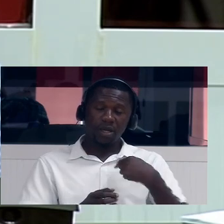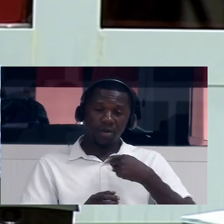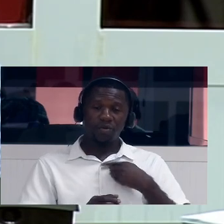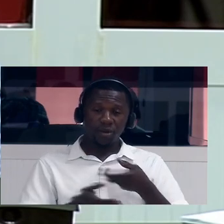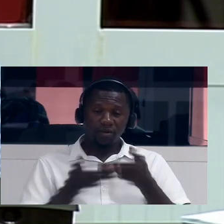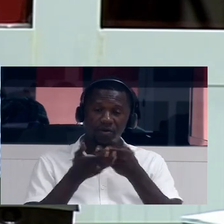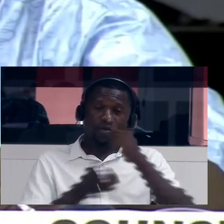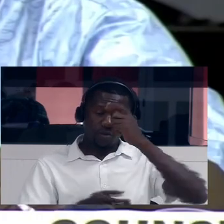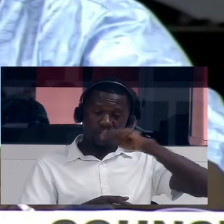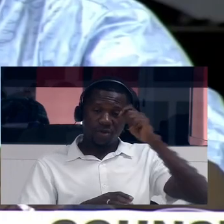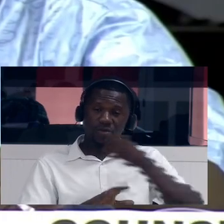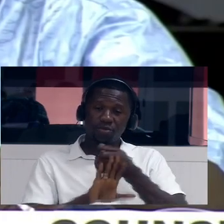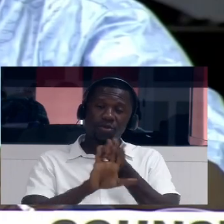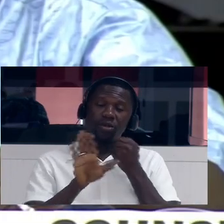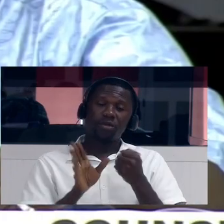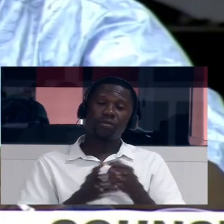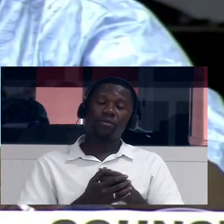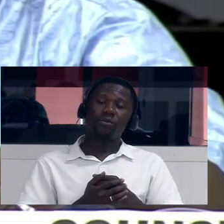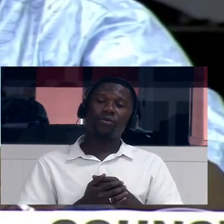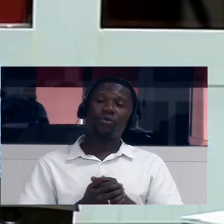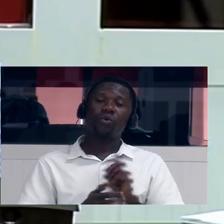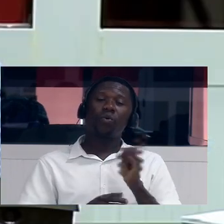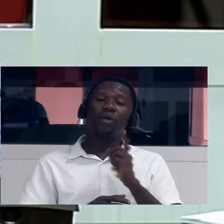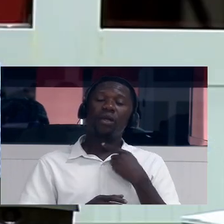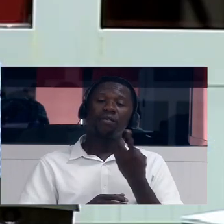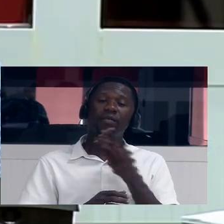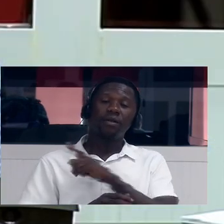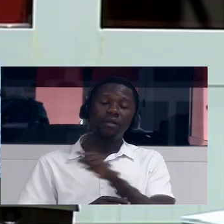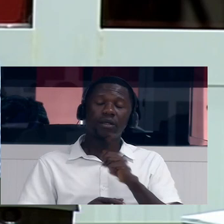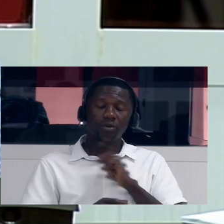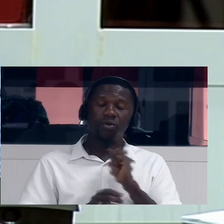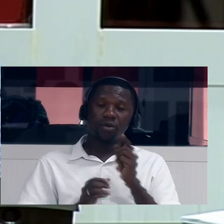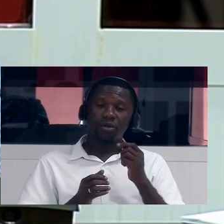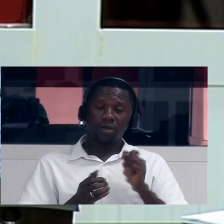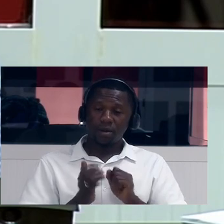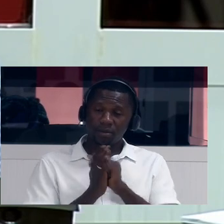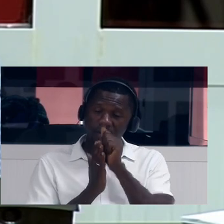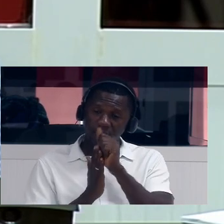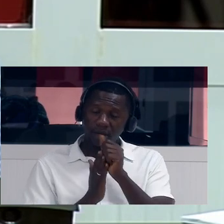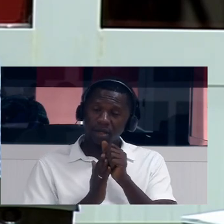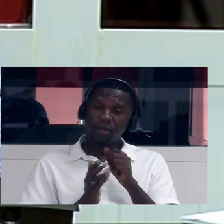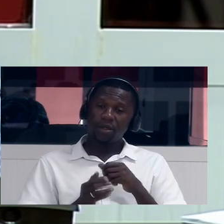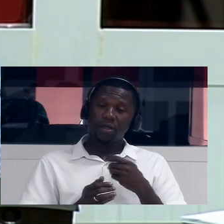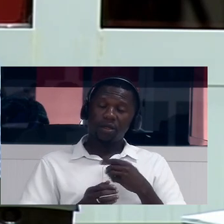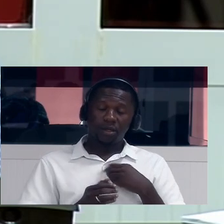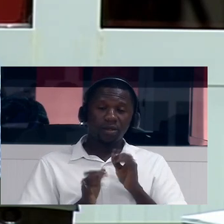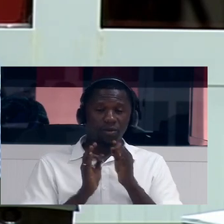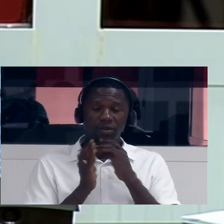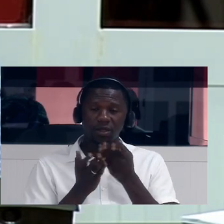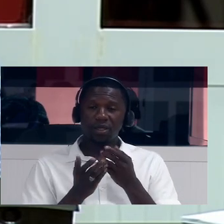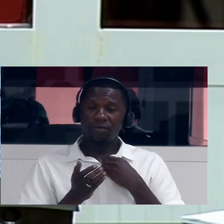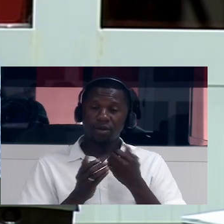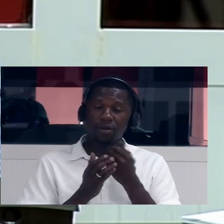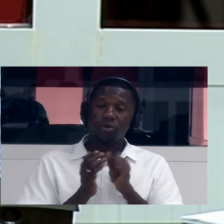said that. What if they did not apply? What would you do? That's what I said. I said, if they don't apply and they go on their own and it